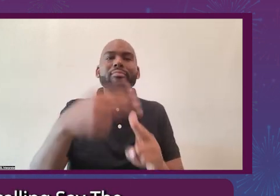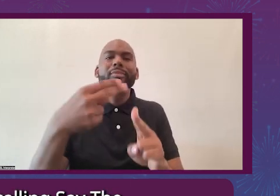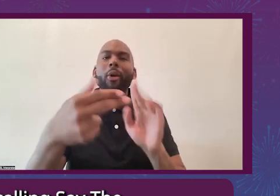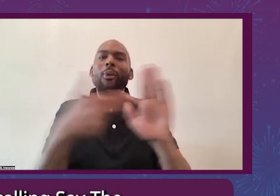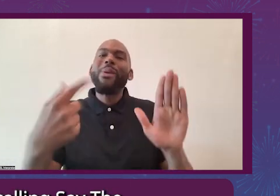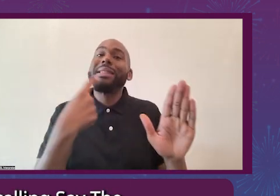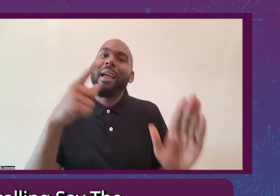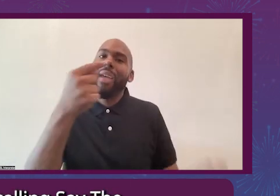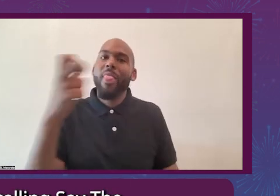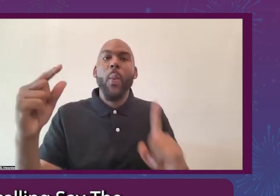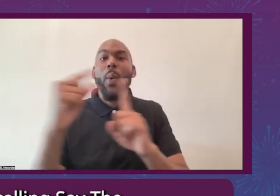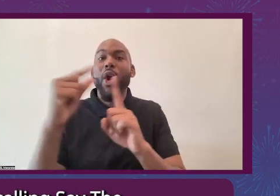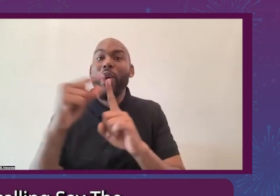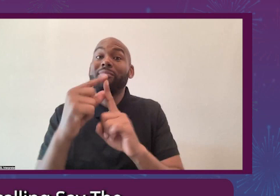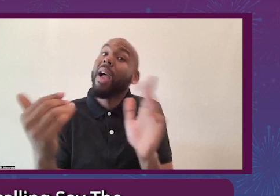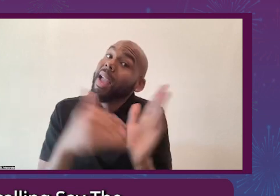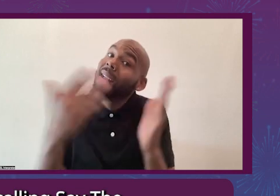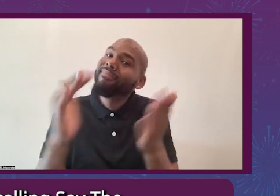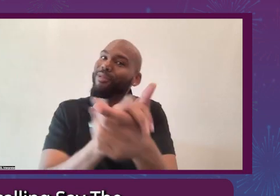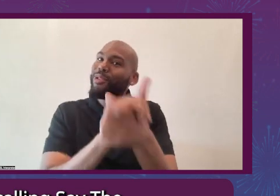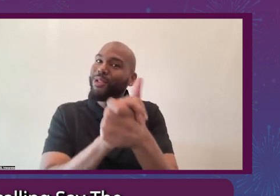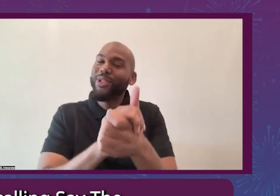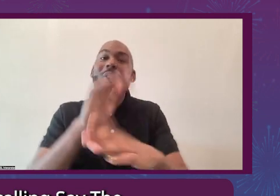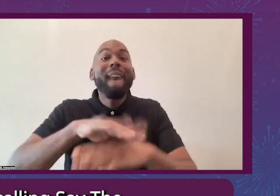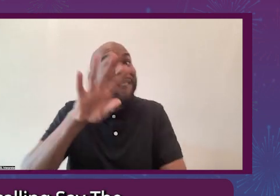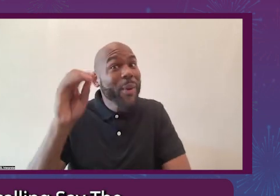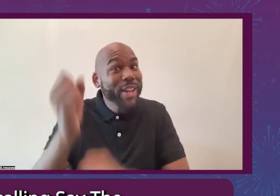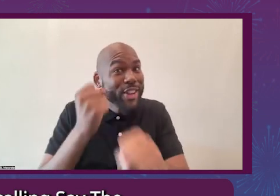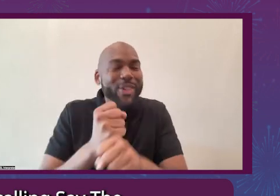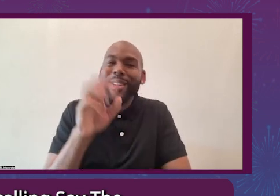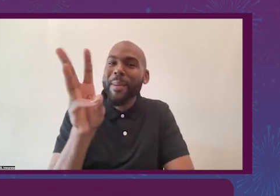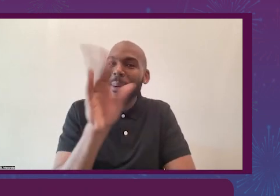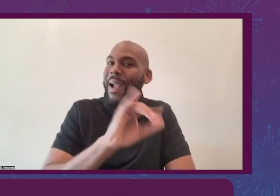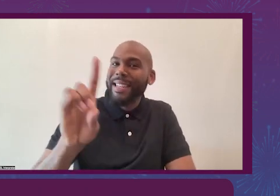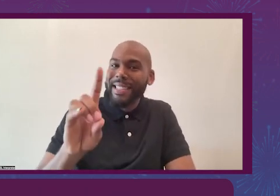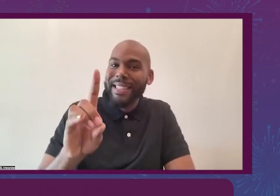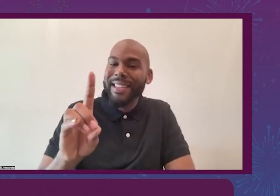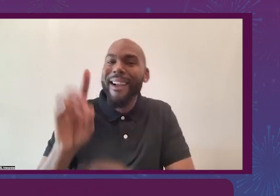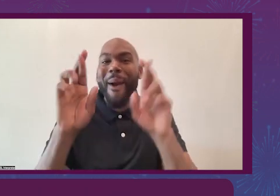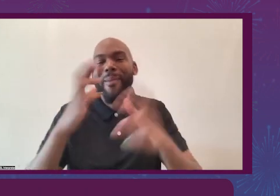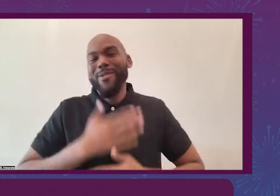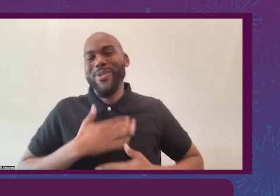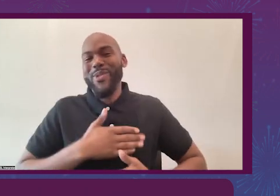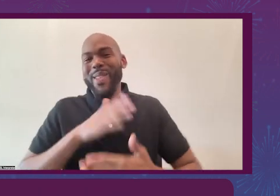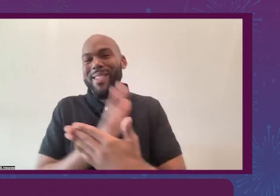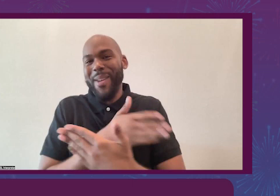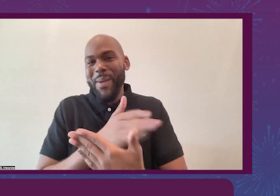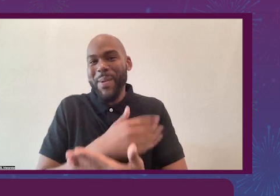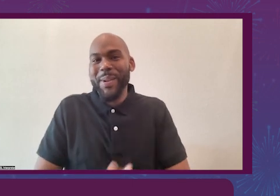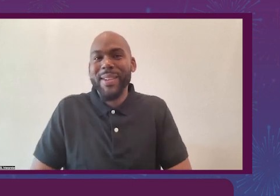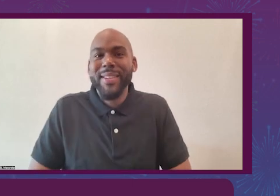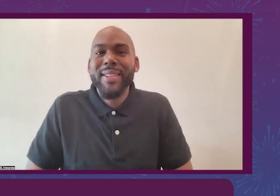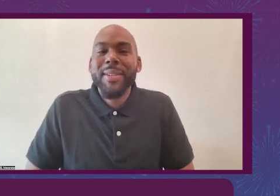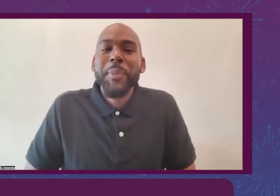song I'm calling Say the Word. Again, congratulations on 40 years to the WID. I hope you enjoyed this